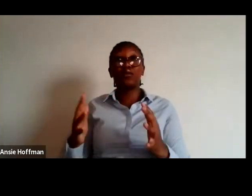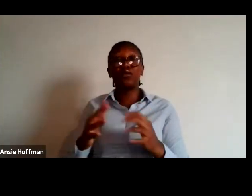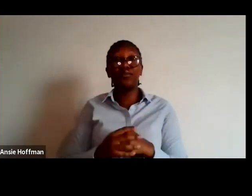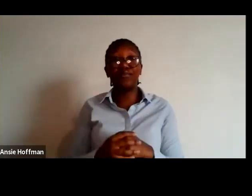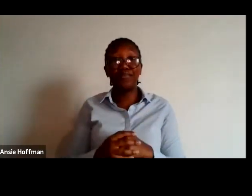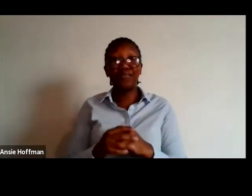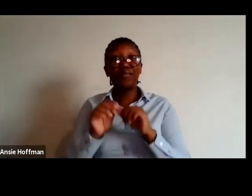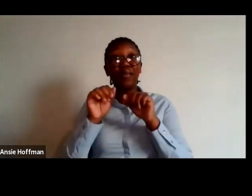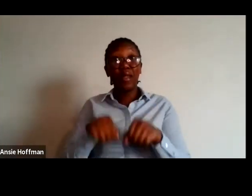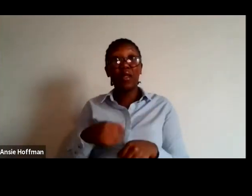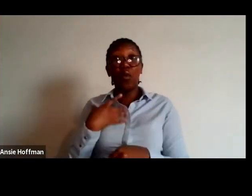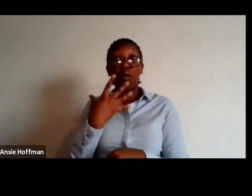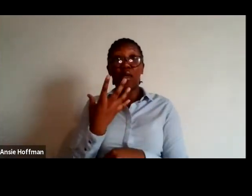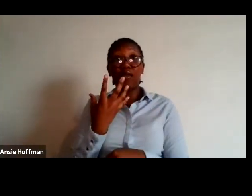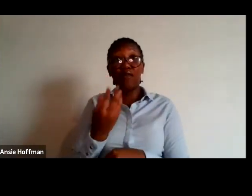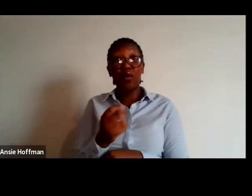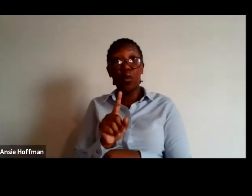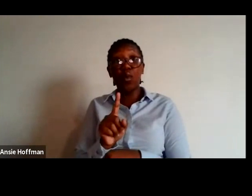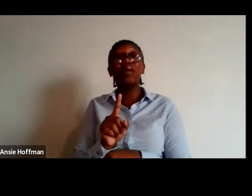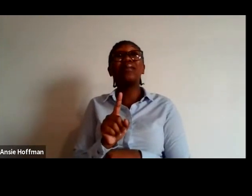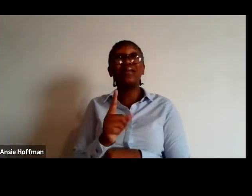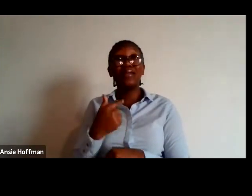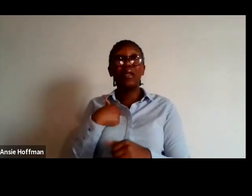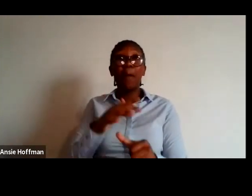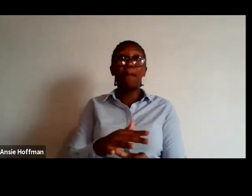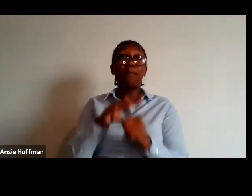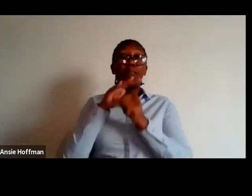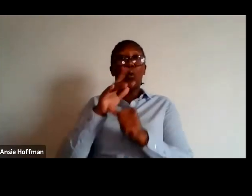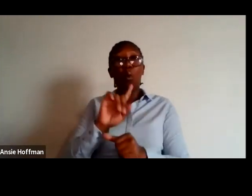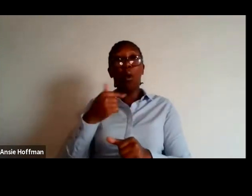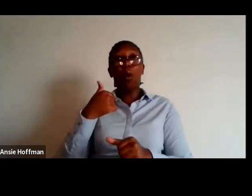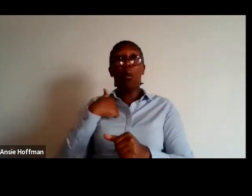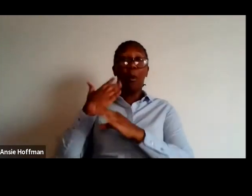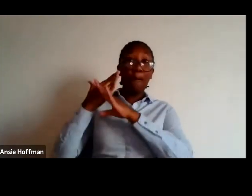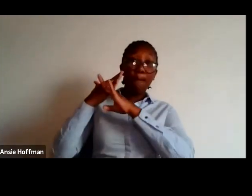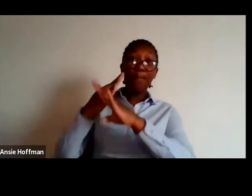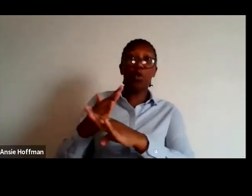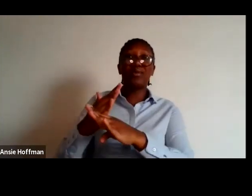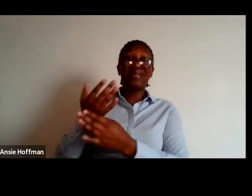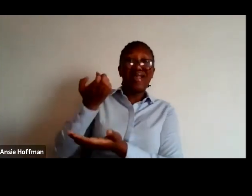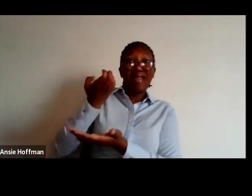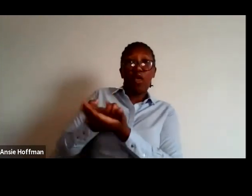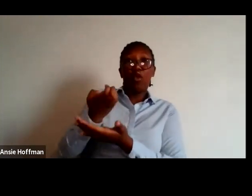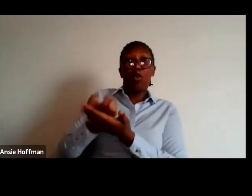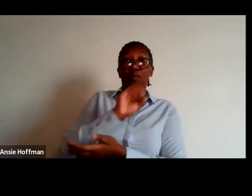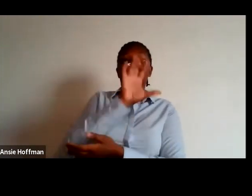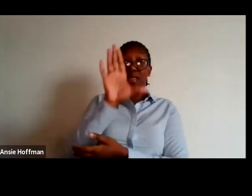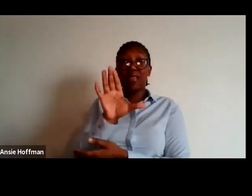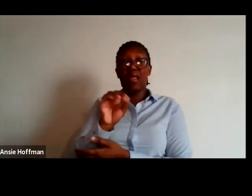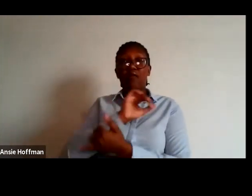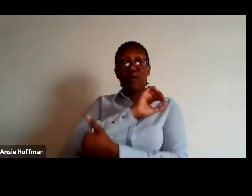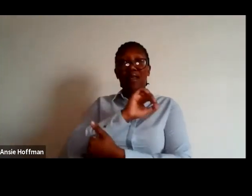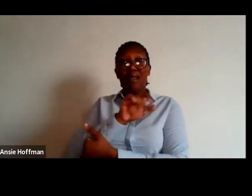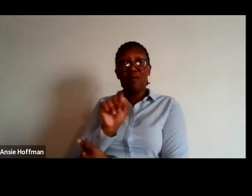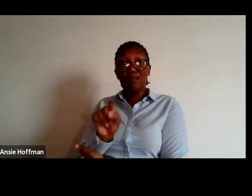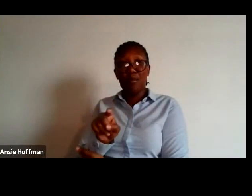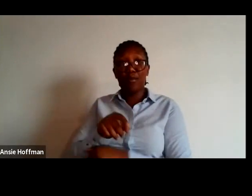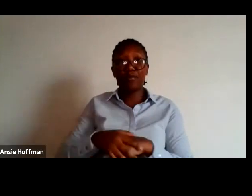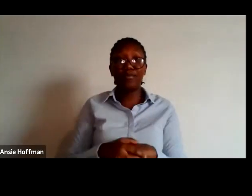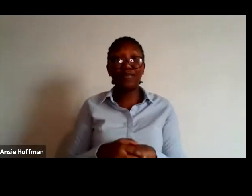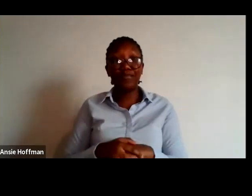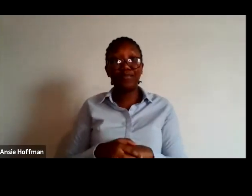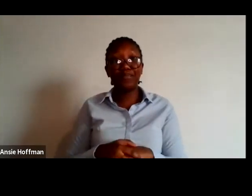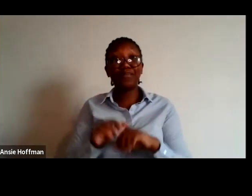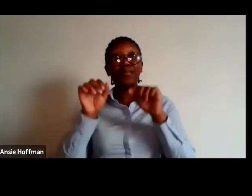ports of entry become key in protecting the economy of the country and people. We